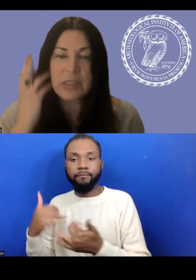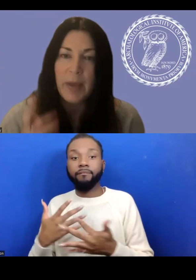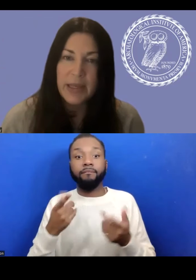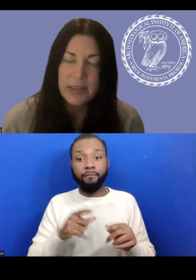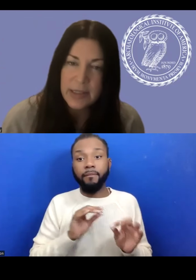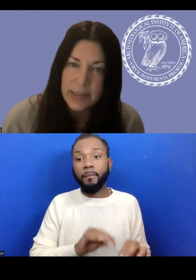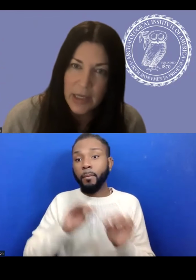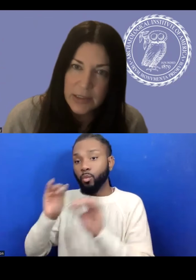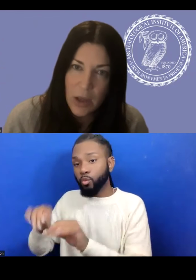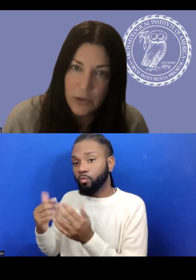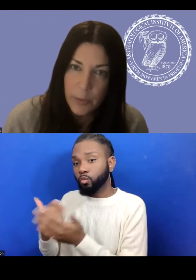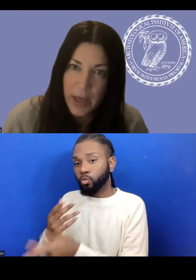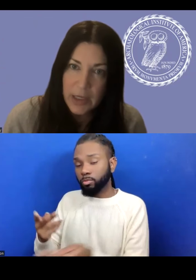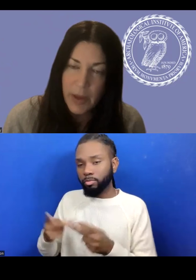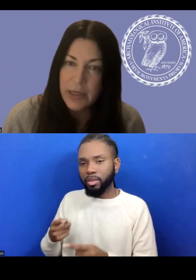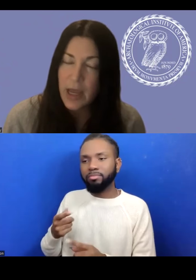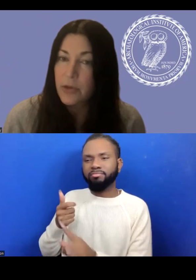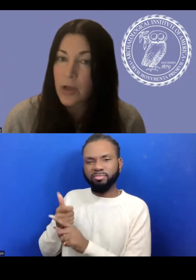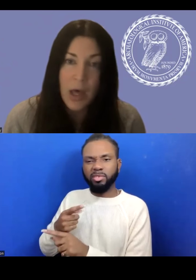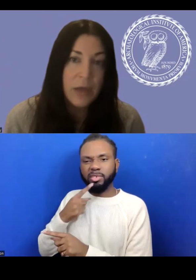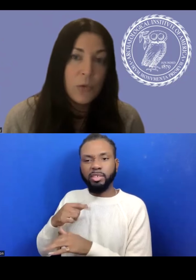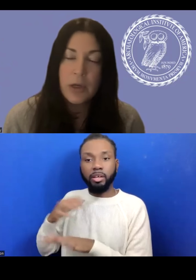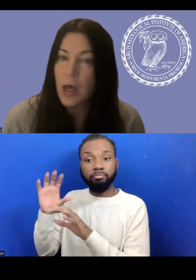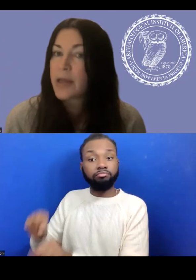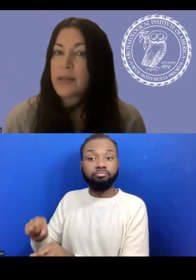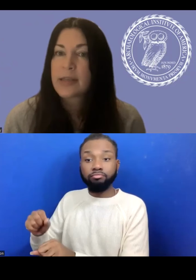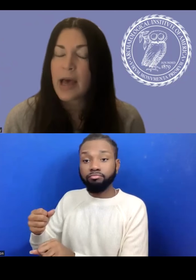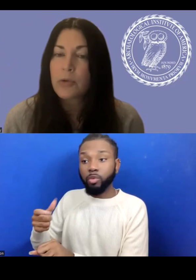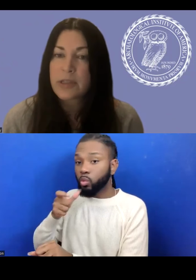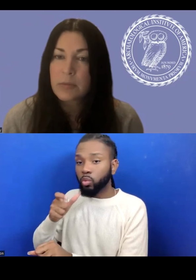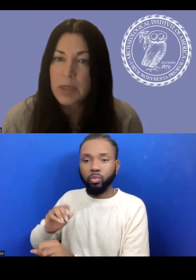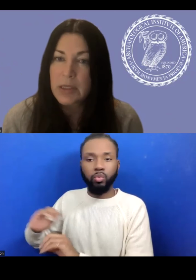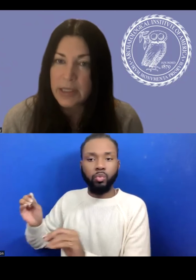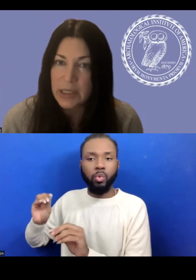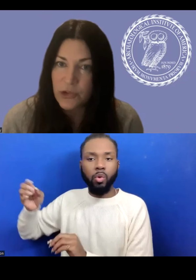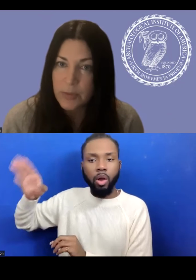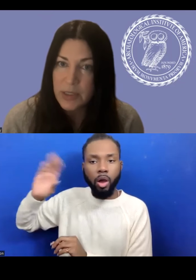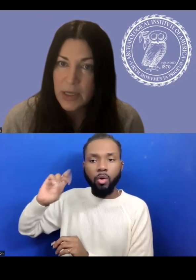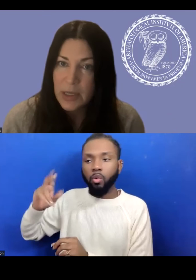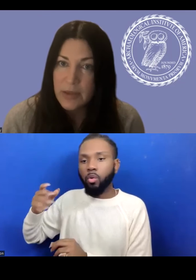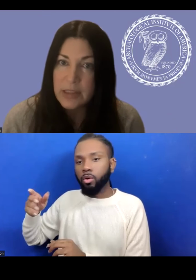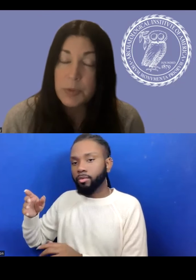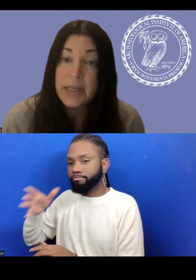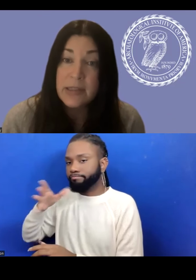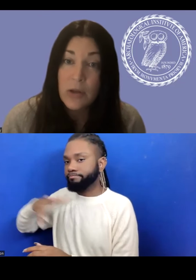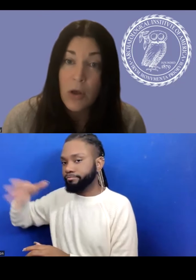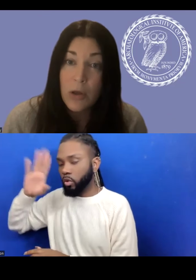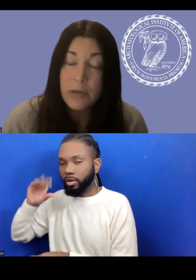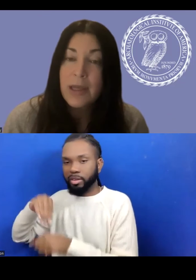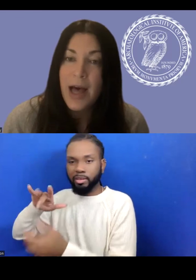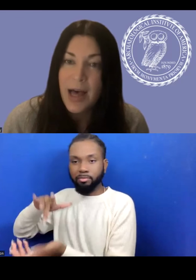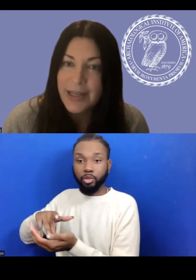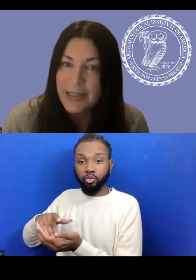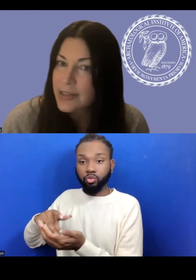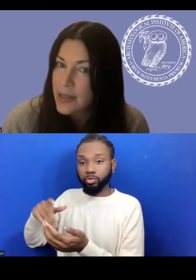new space that he says is occupied by neither god nor goddess, out in Middle Egypt. And this place is